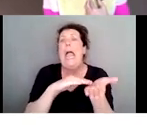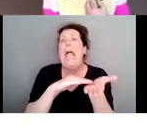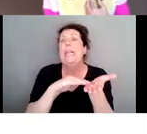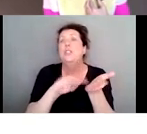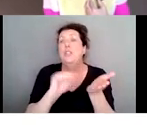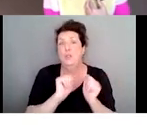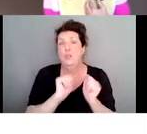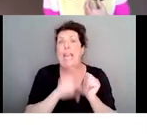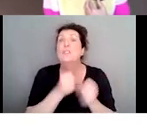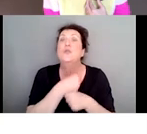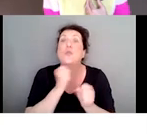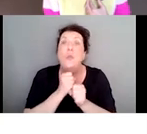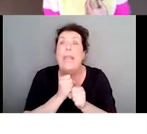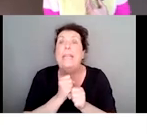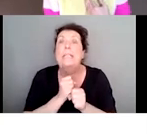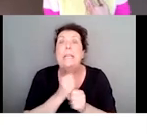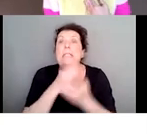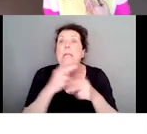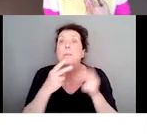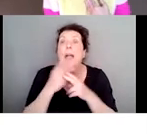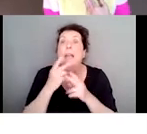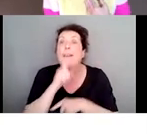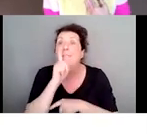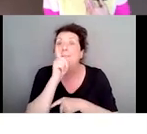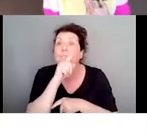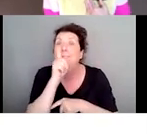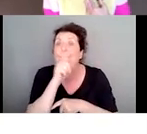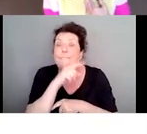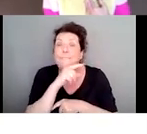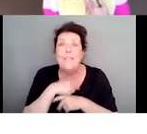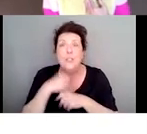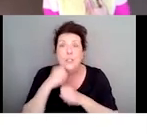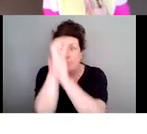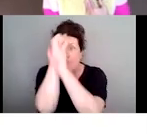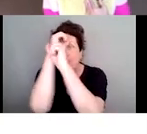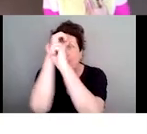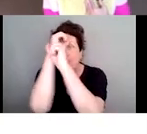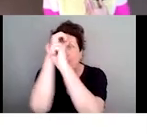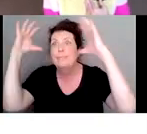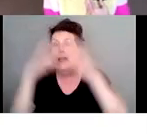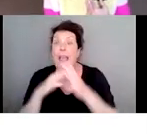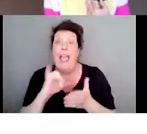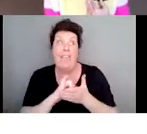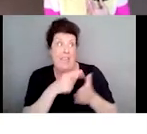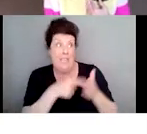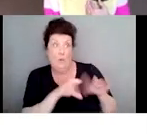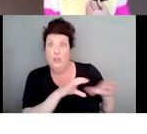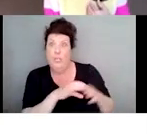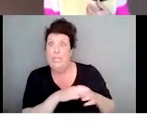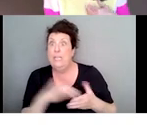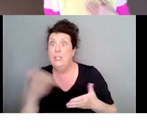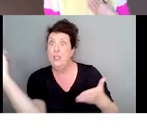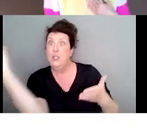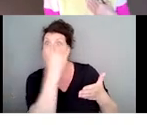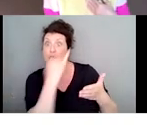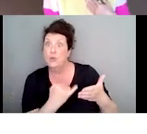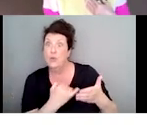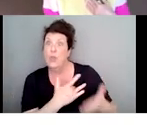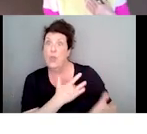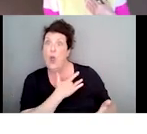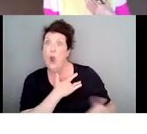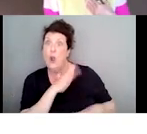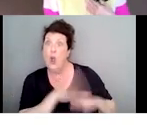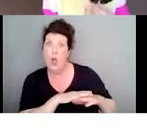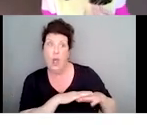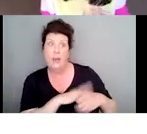palatable and fun. And, um, um, and this is what she did is she threw her heart on the calendar and then kept going with the plot. Um, that's how